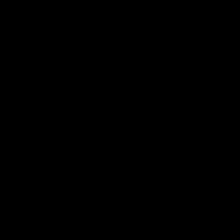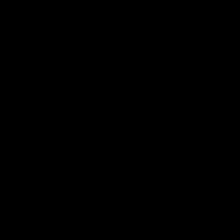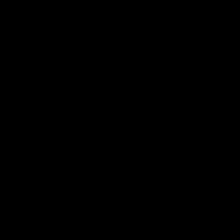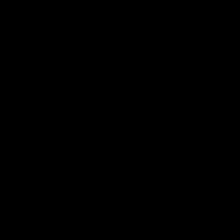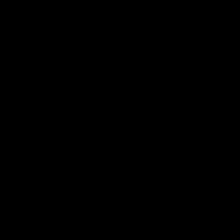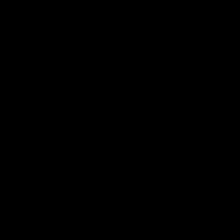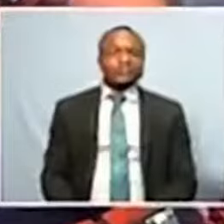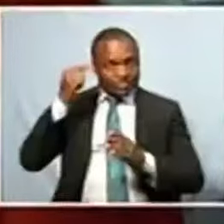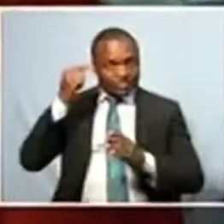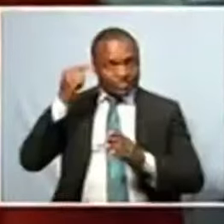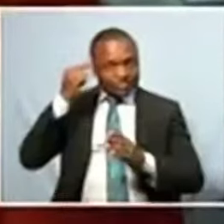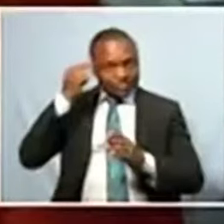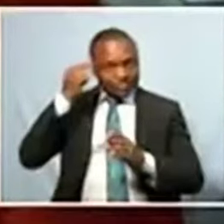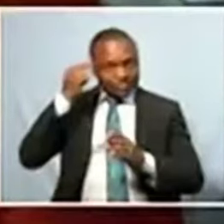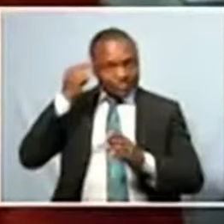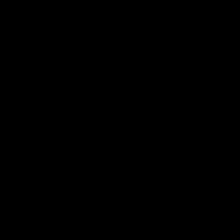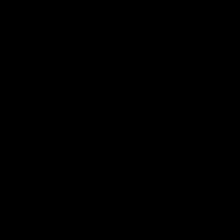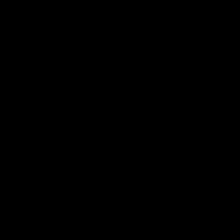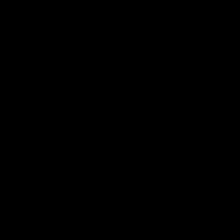Yes.